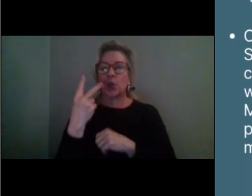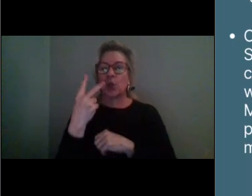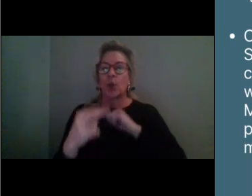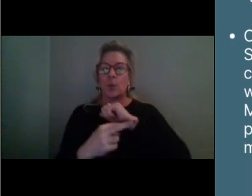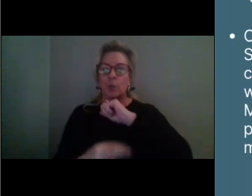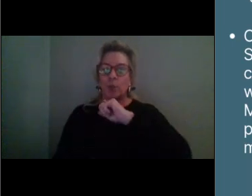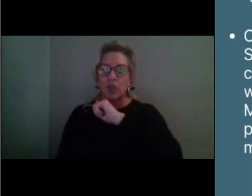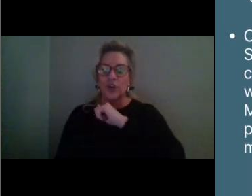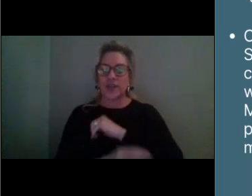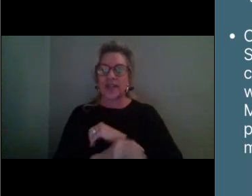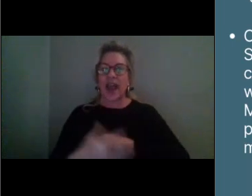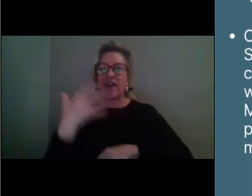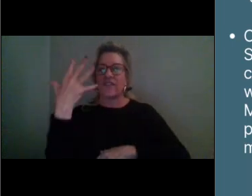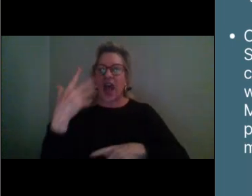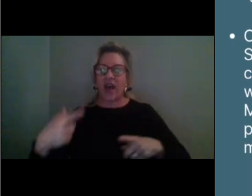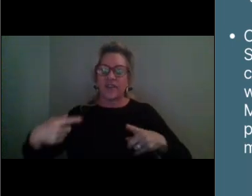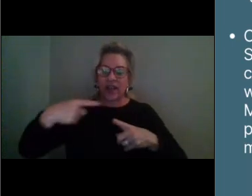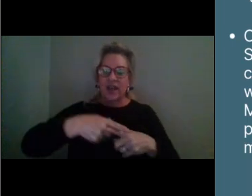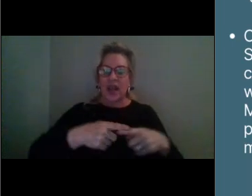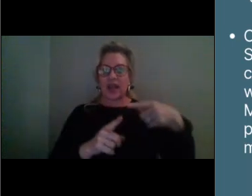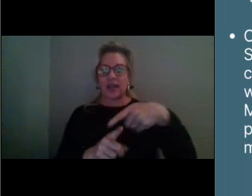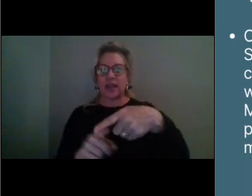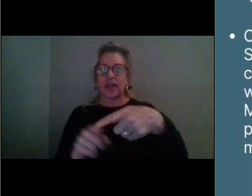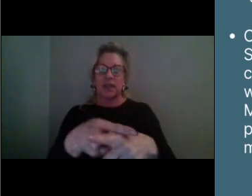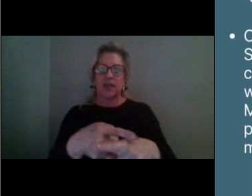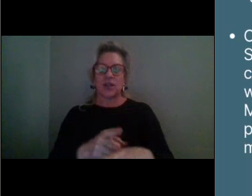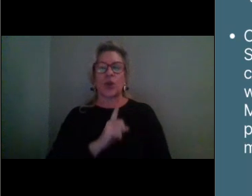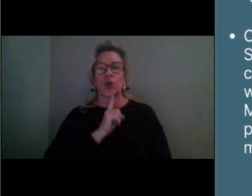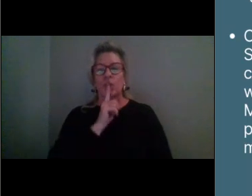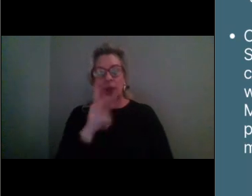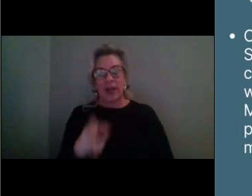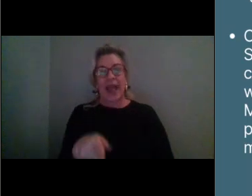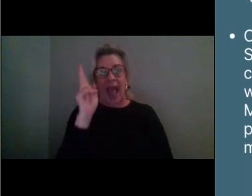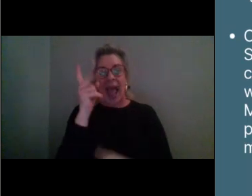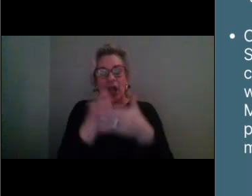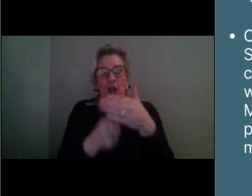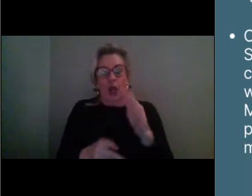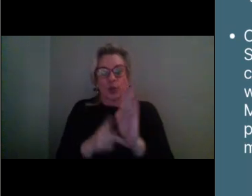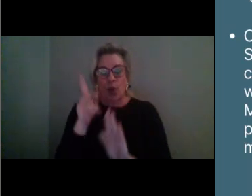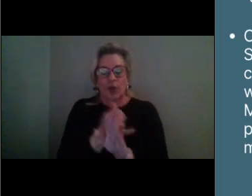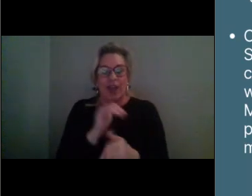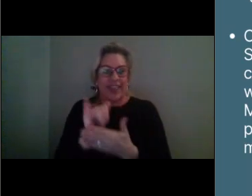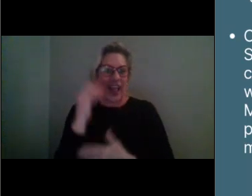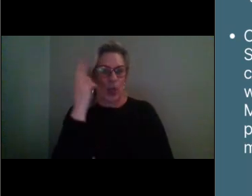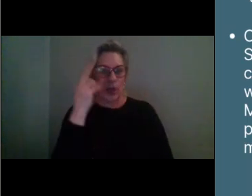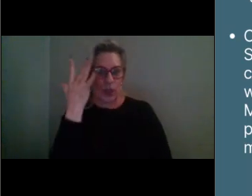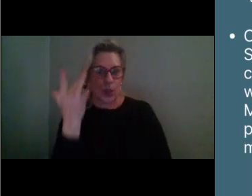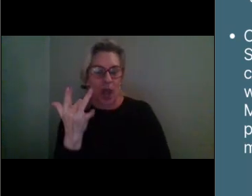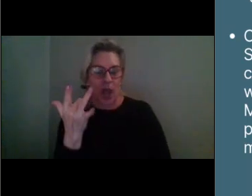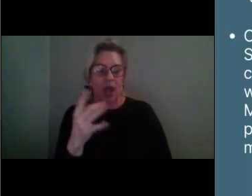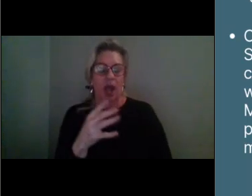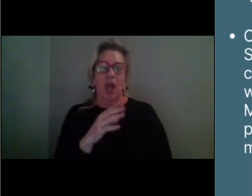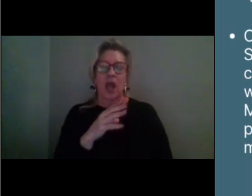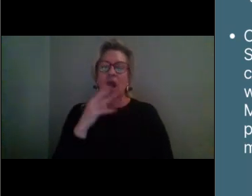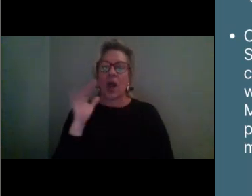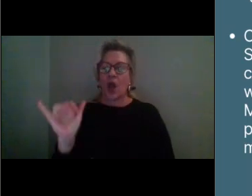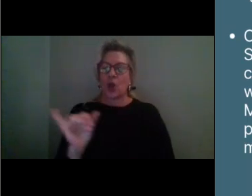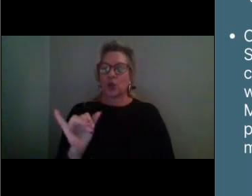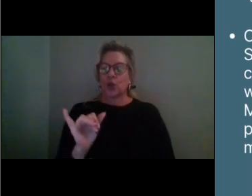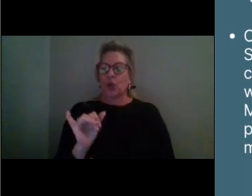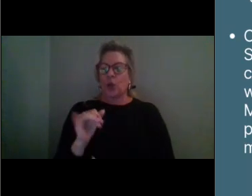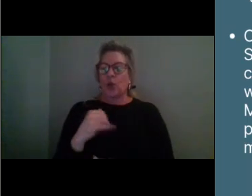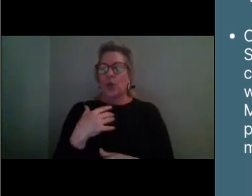5 viaducts, which is one reason why it's a really high-cost project. So, and then I wanted